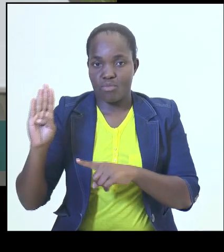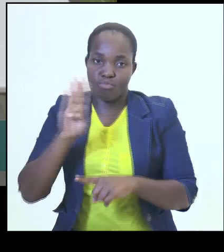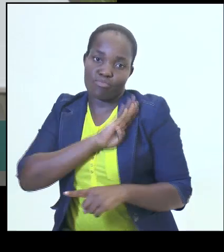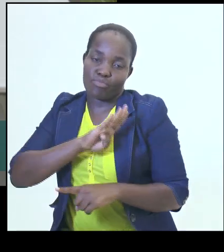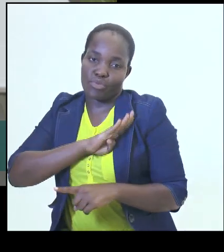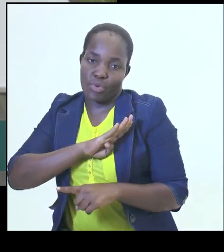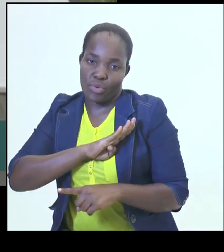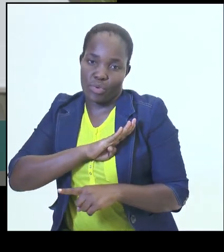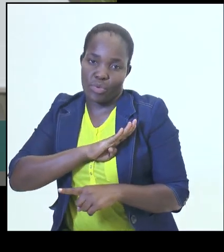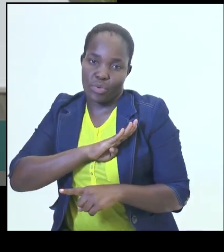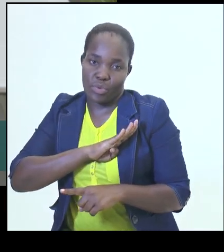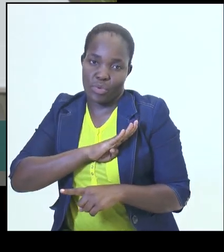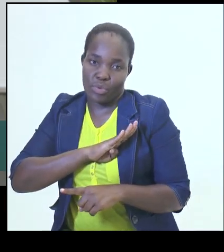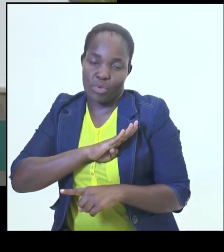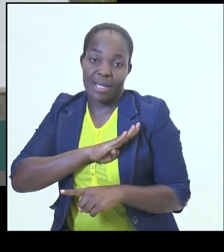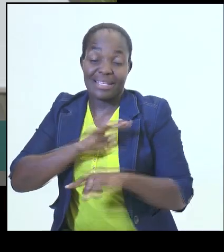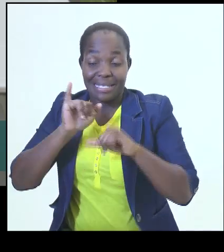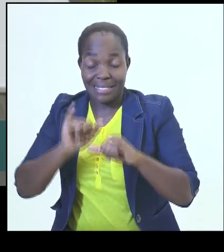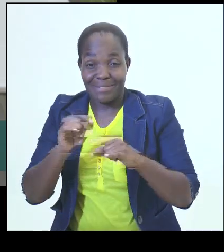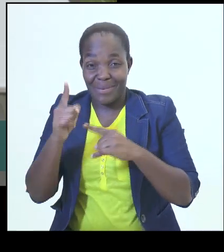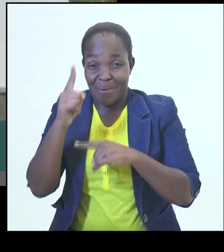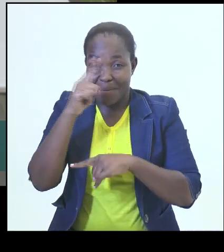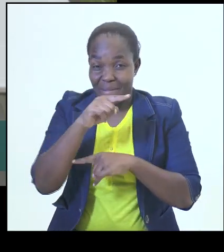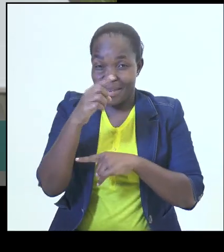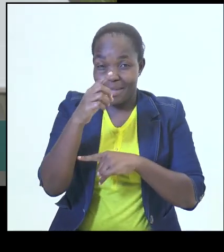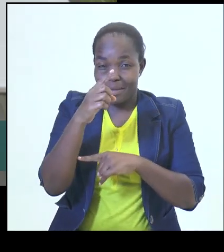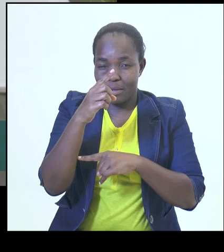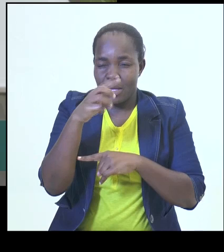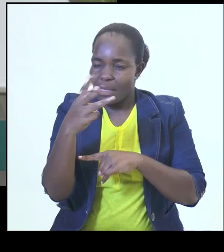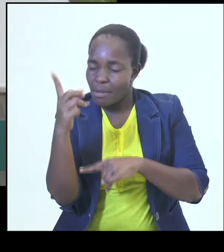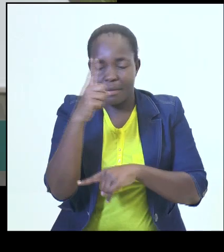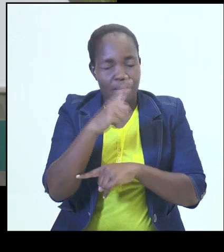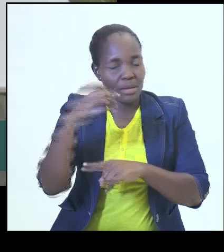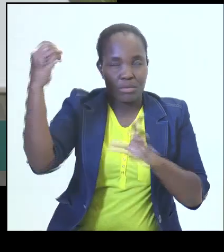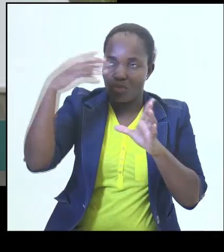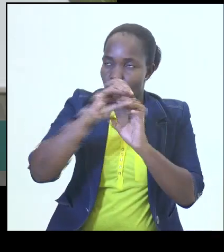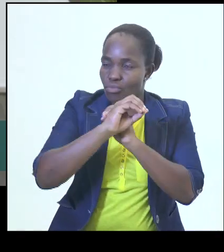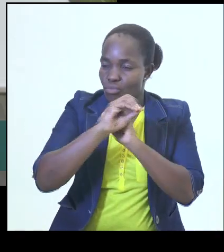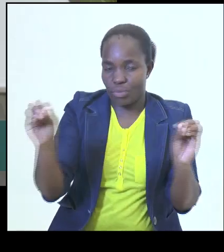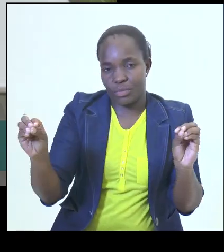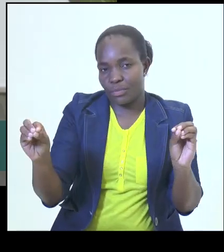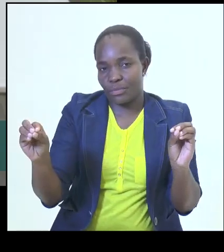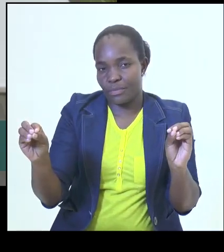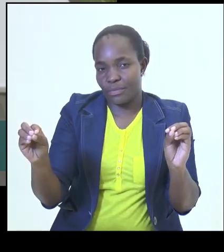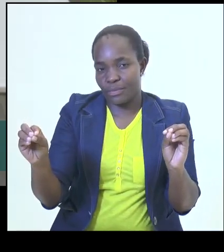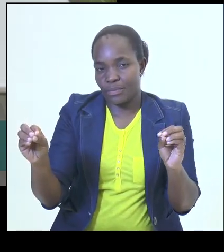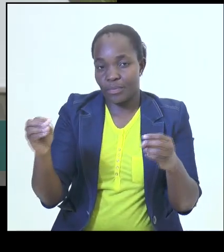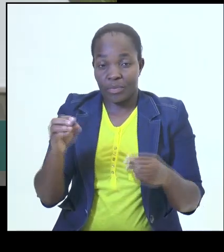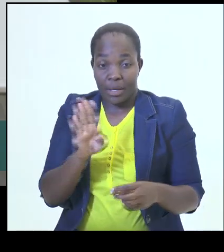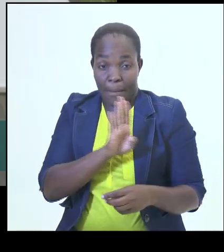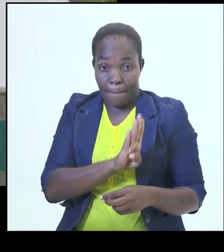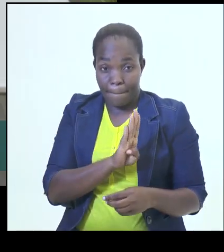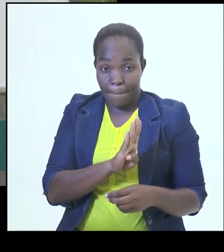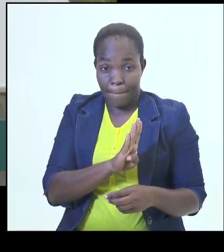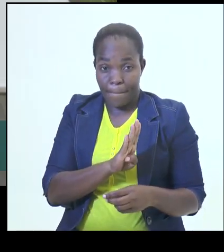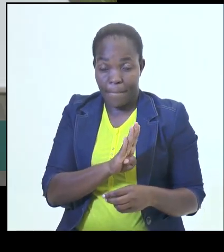black bucket for 3 days, and has no starch left in the leaves. Leaf B was